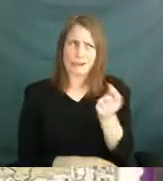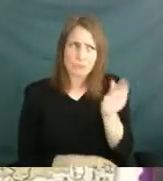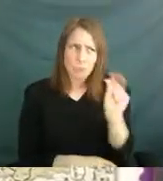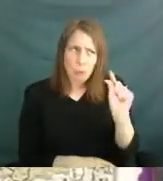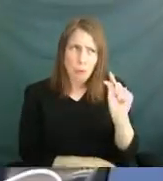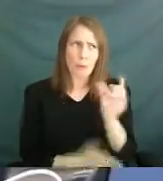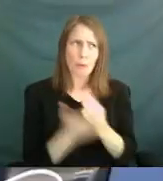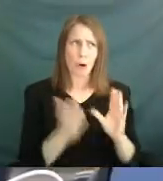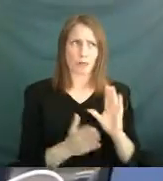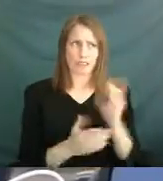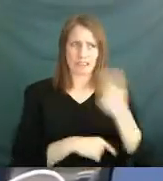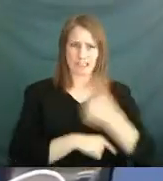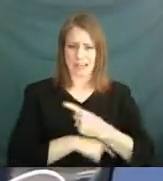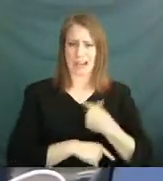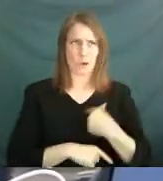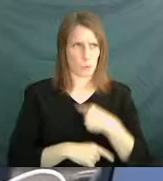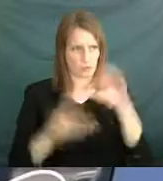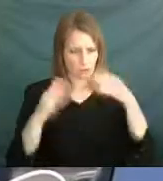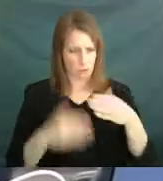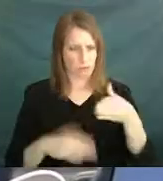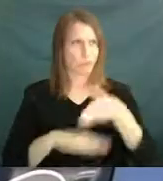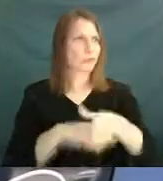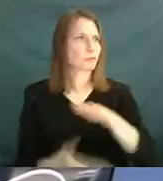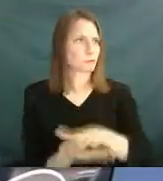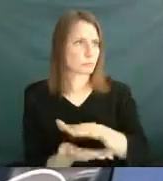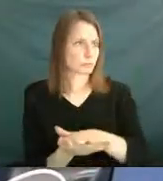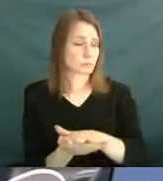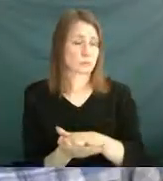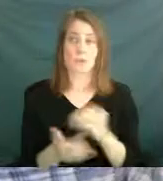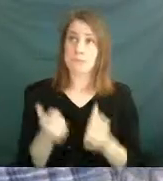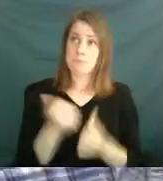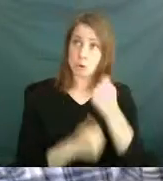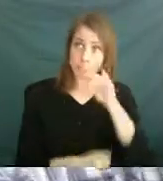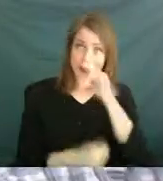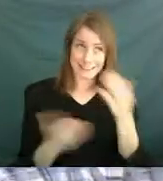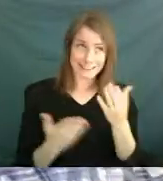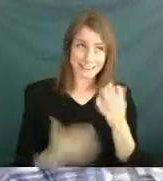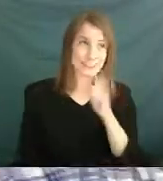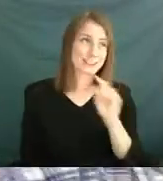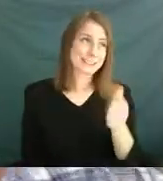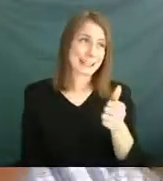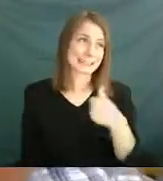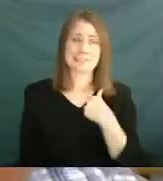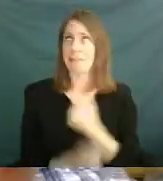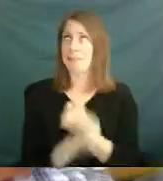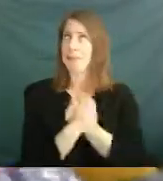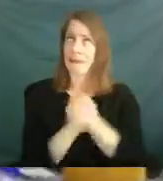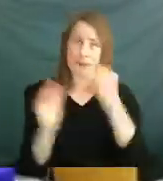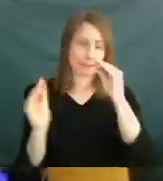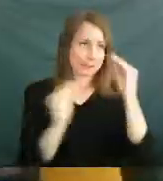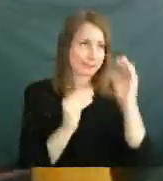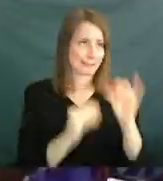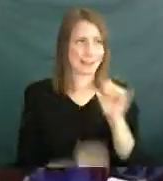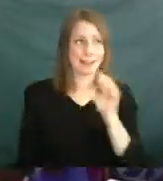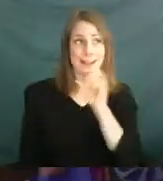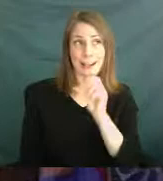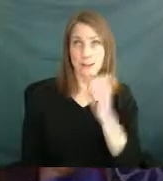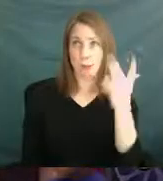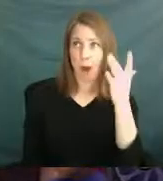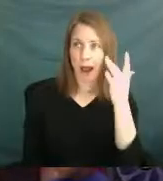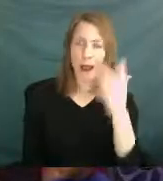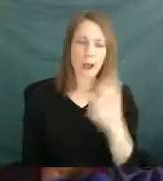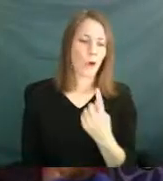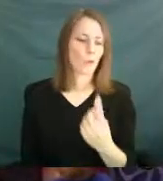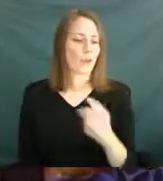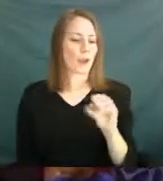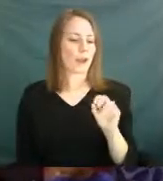after school. Most of the kids here are ten years old, and I love teaching this age level because an ounce of prevention is